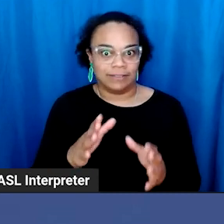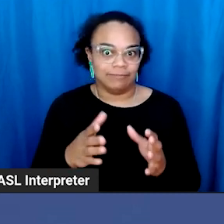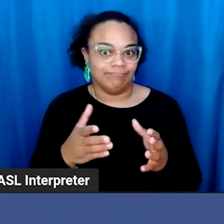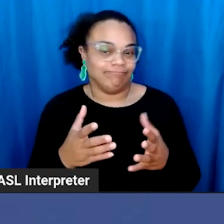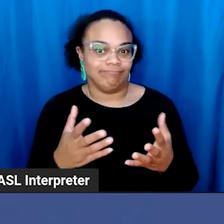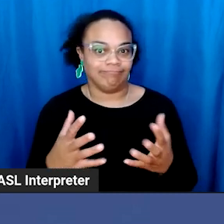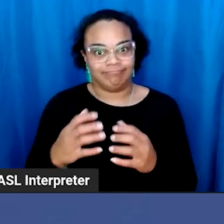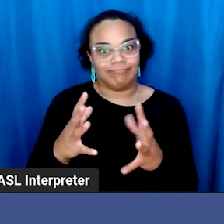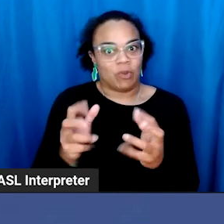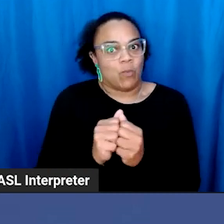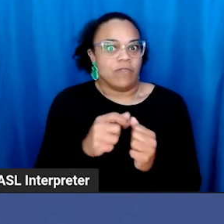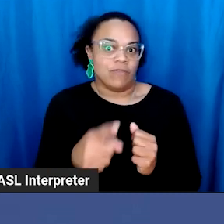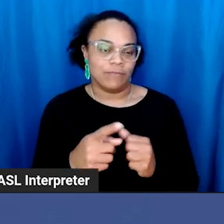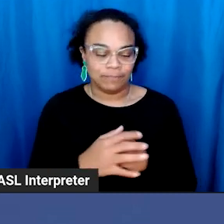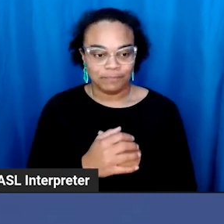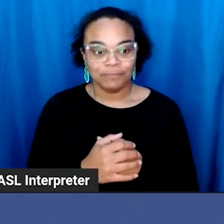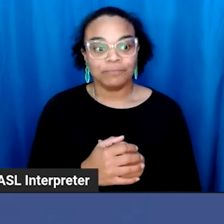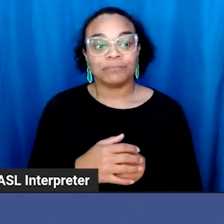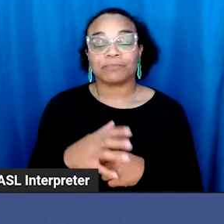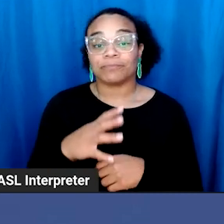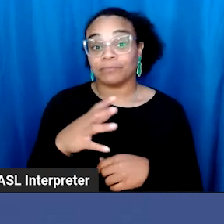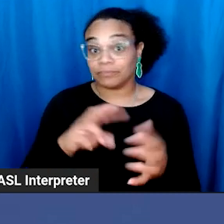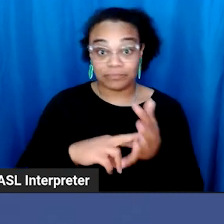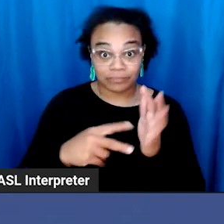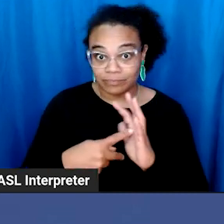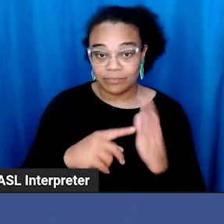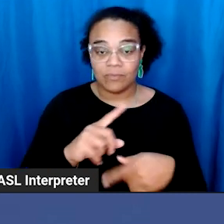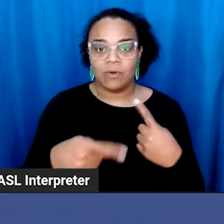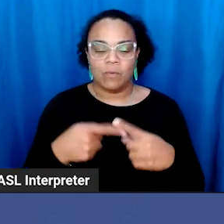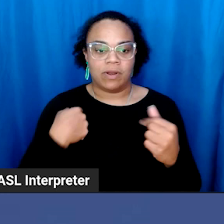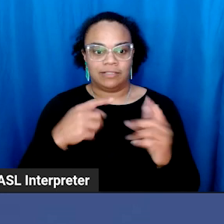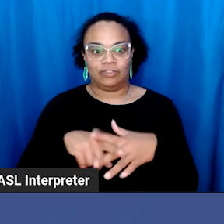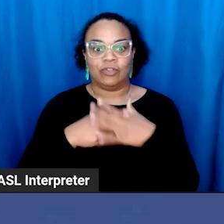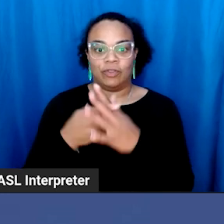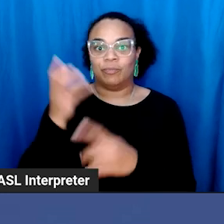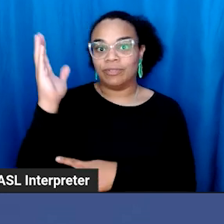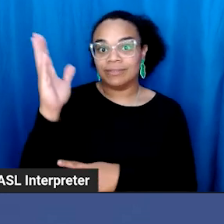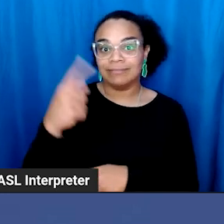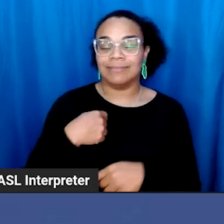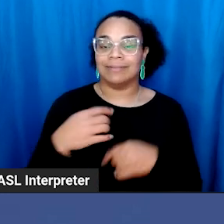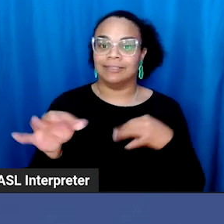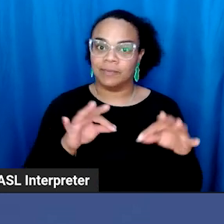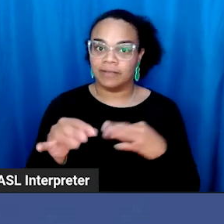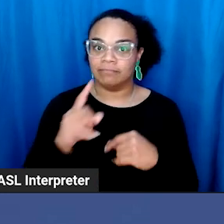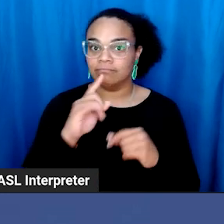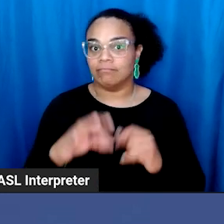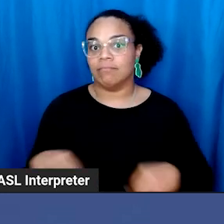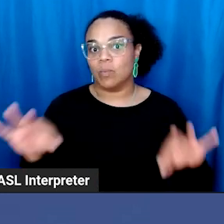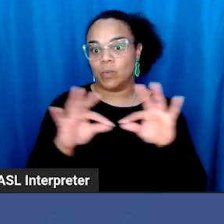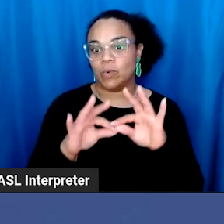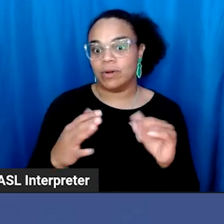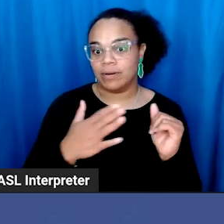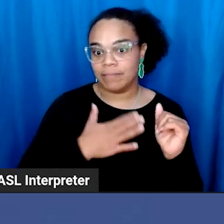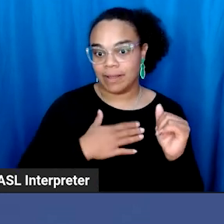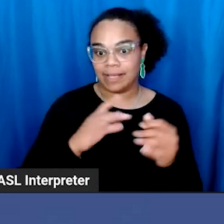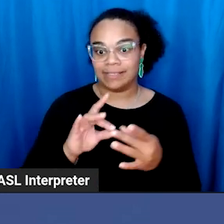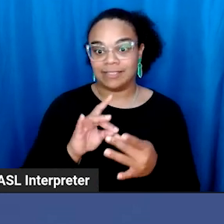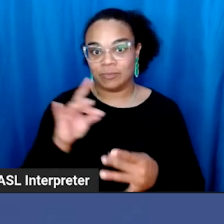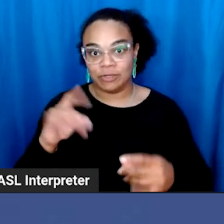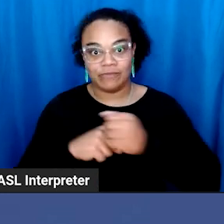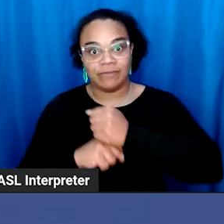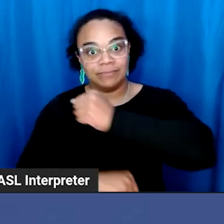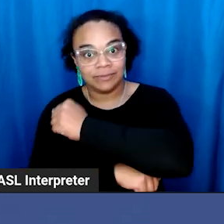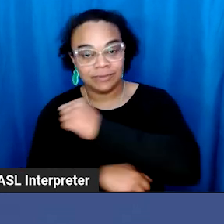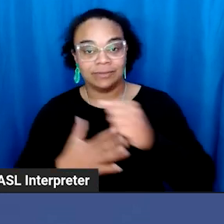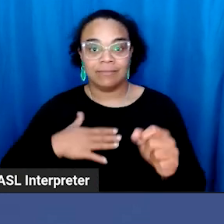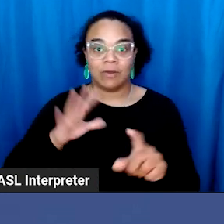what I mean by that is also like this is, I started the beginning of the presentation with how important like my spiritual foundation, my